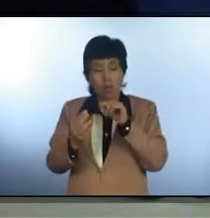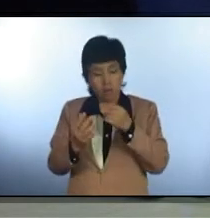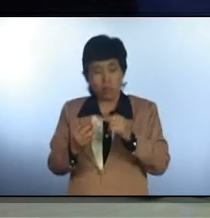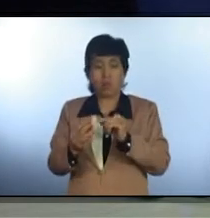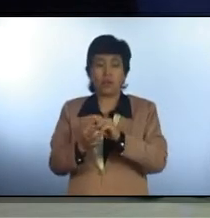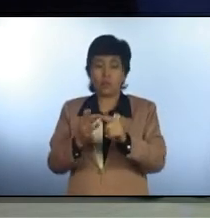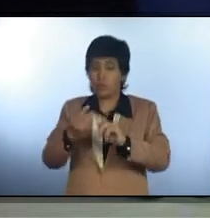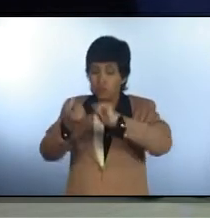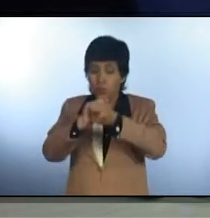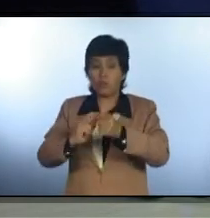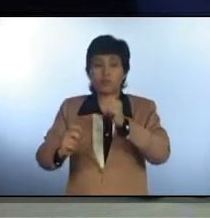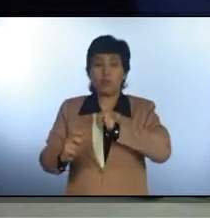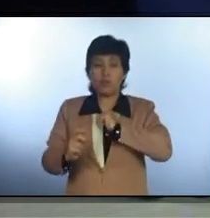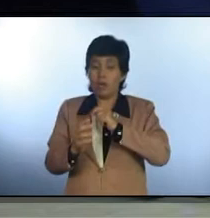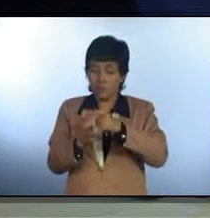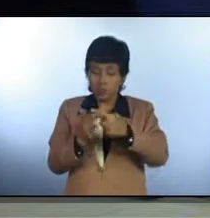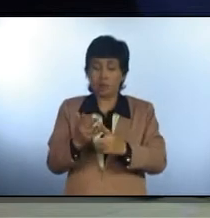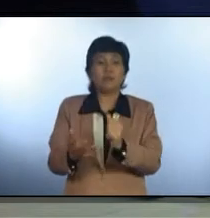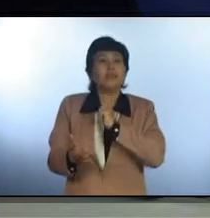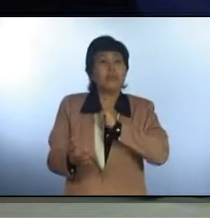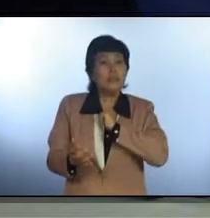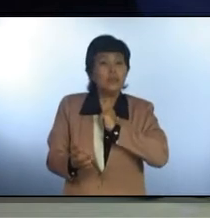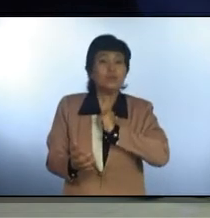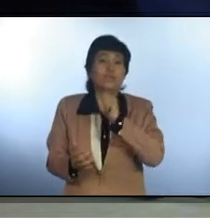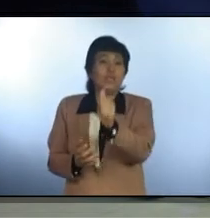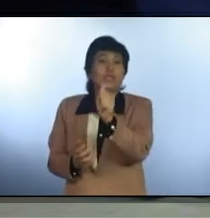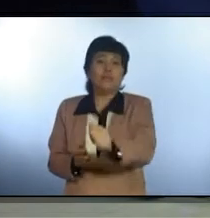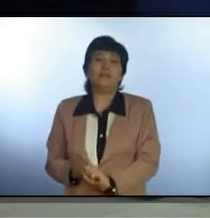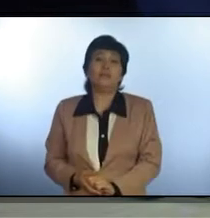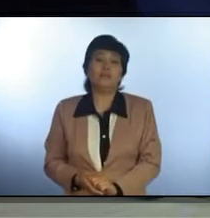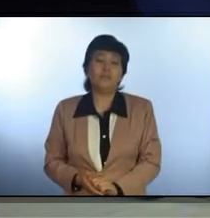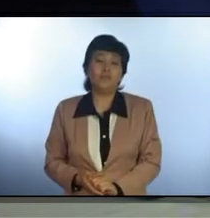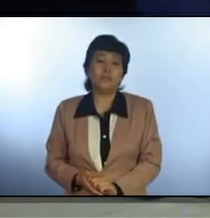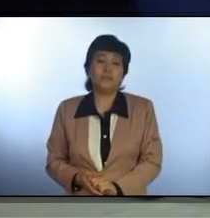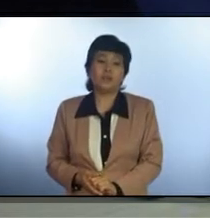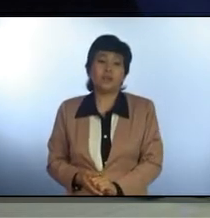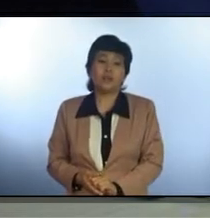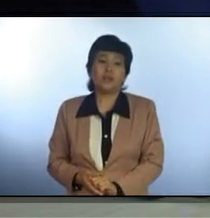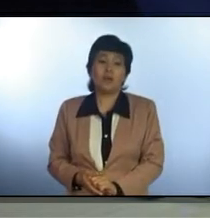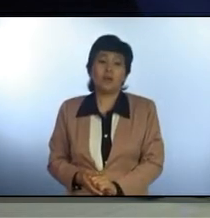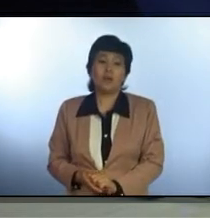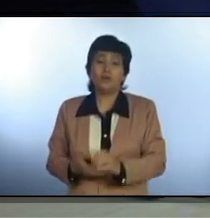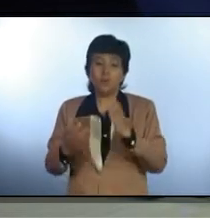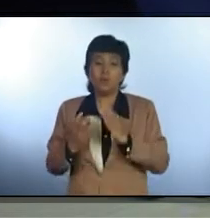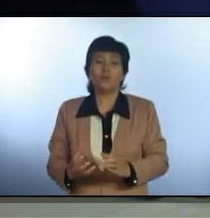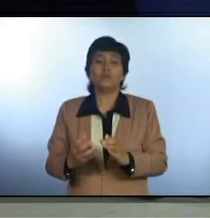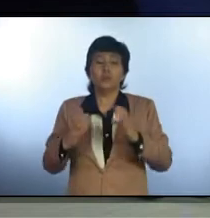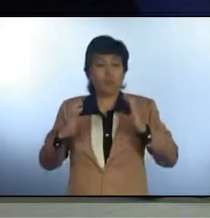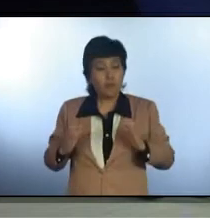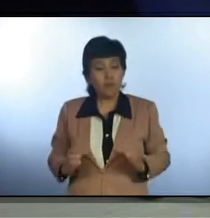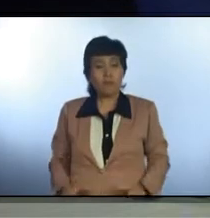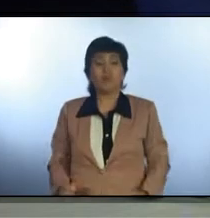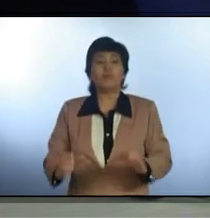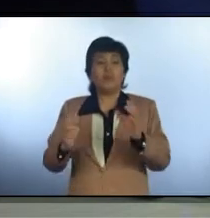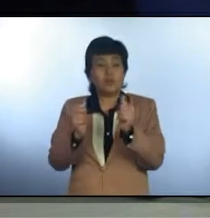yourself? Do you change also within yourself, okay? Next one is, if you want someone to conform with you,